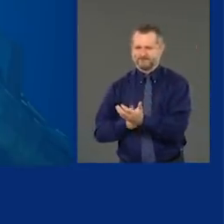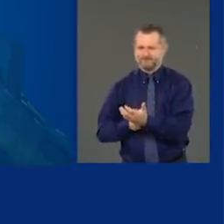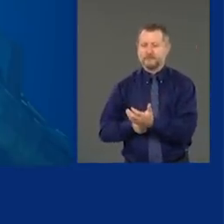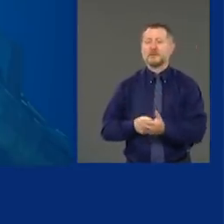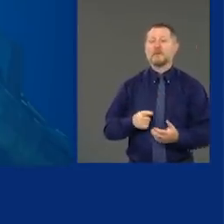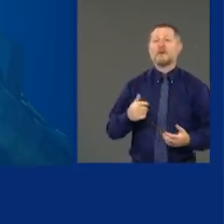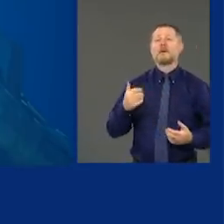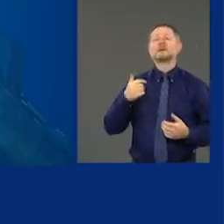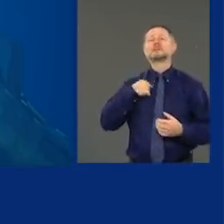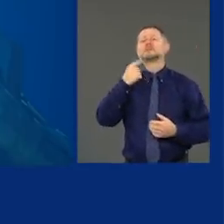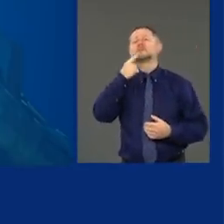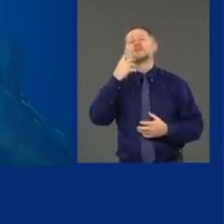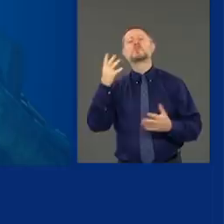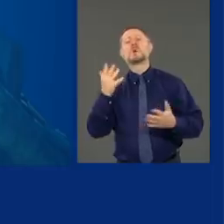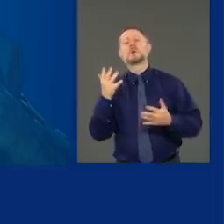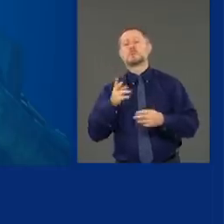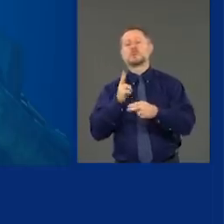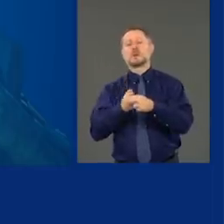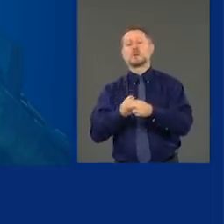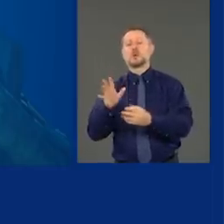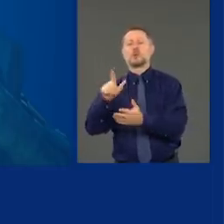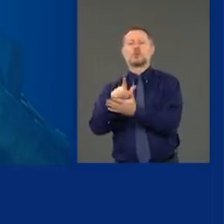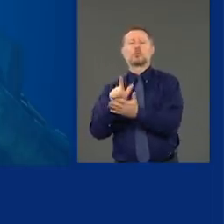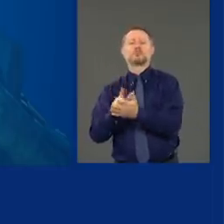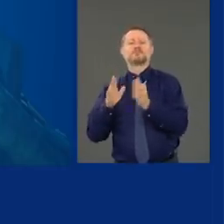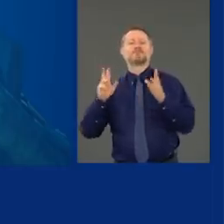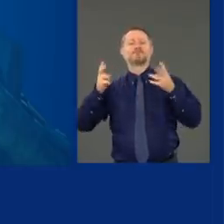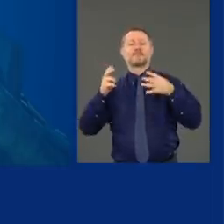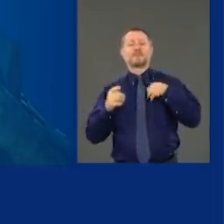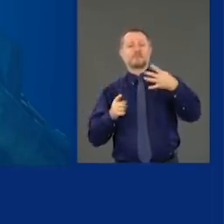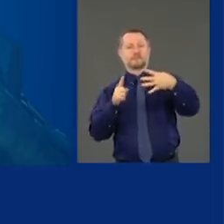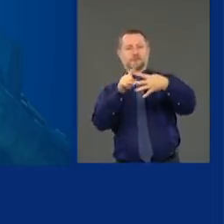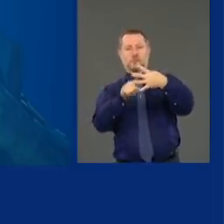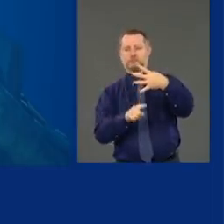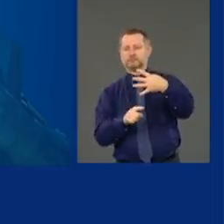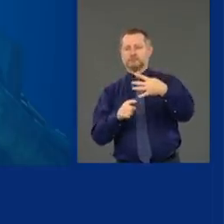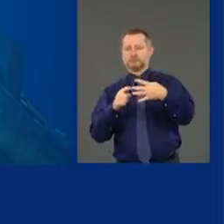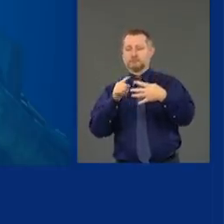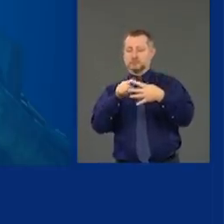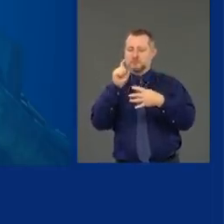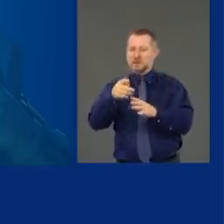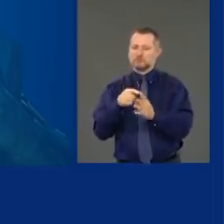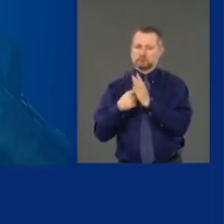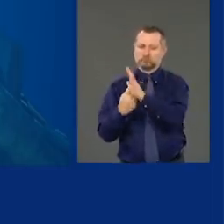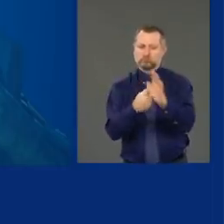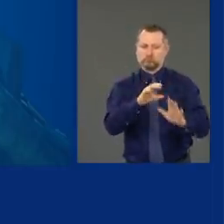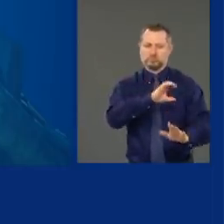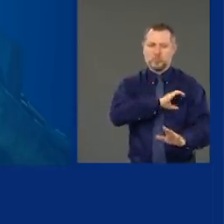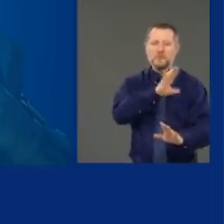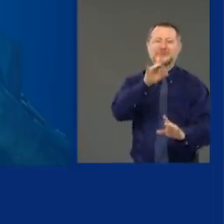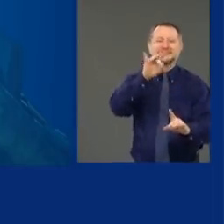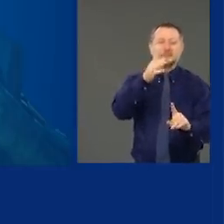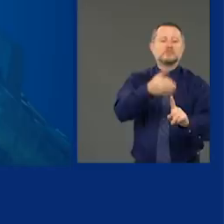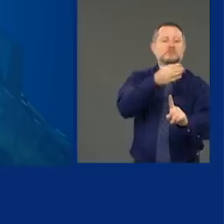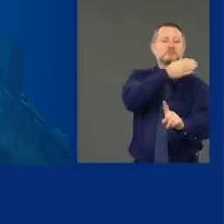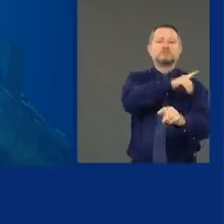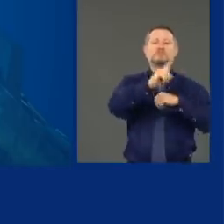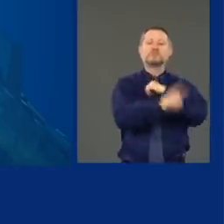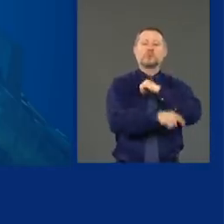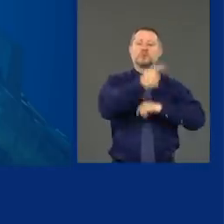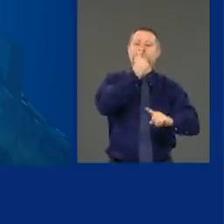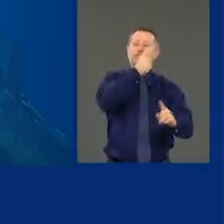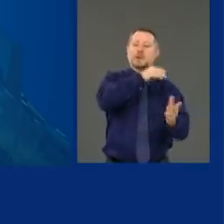Name agenda, transparency of prior disciplinary actions for police officers, the 50A bill.